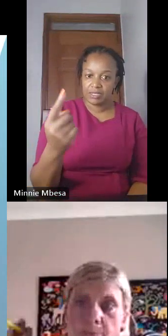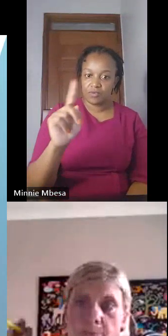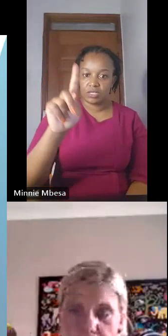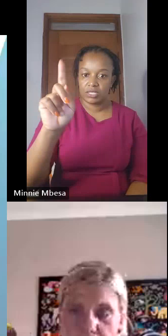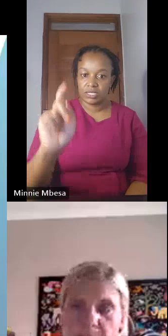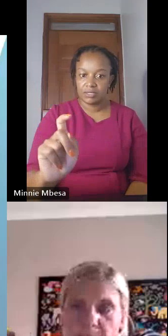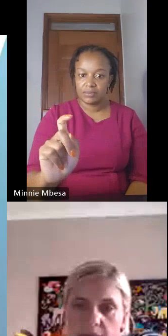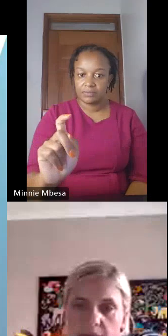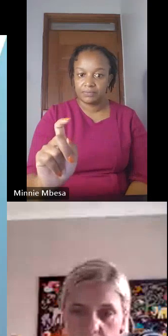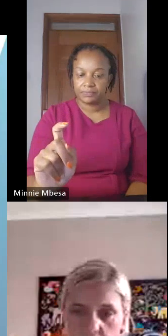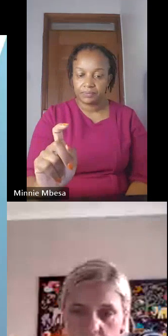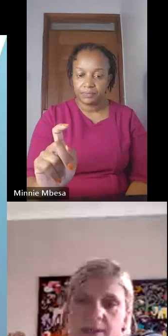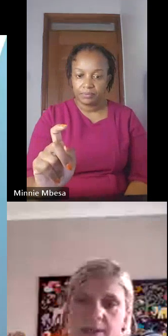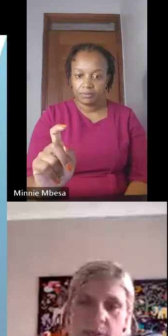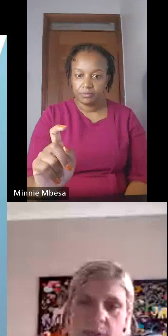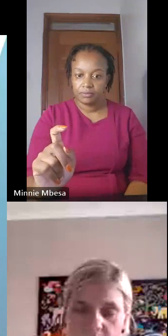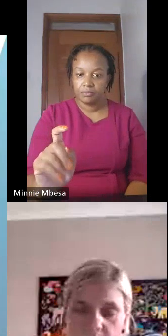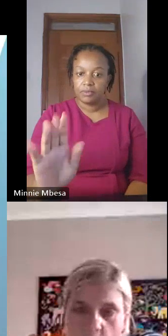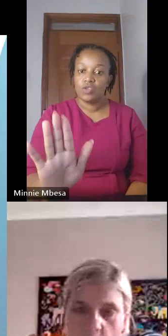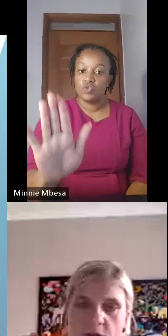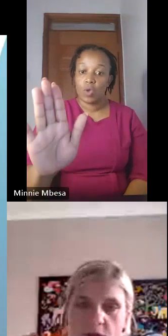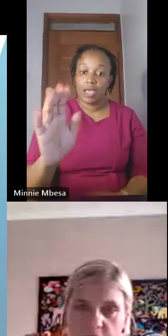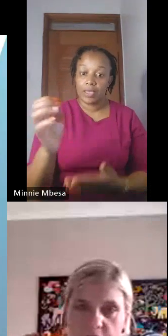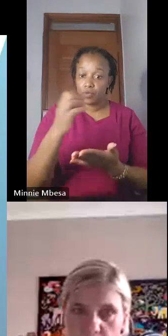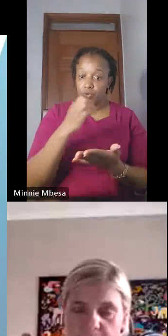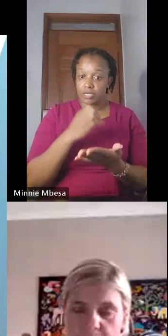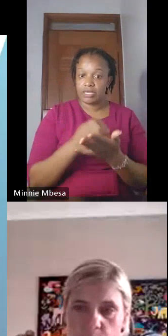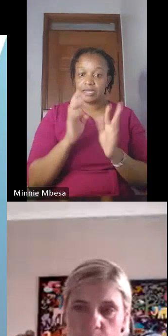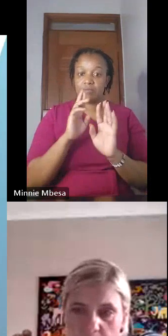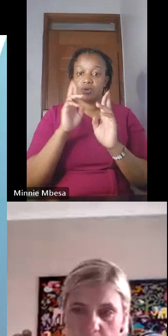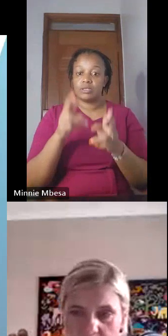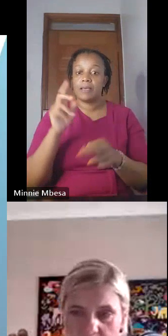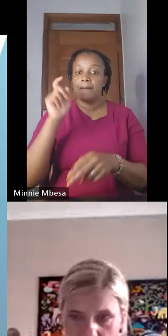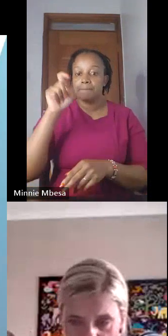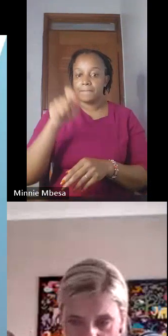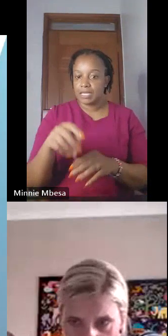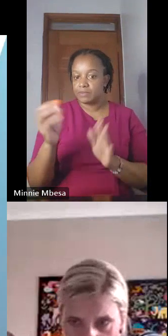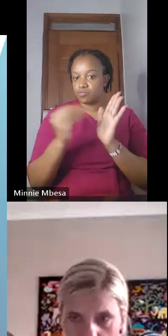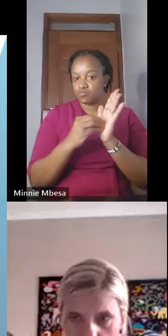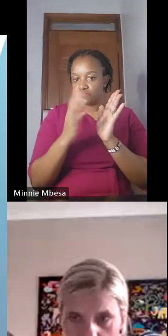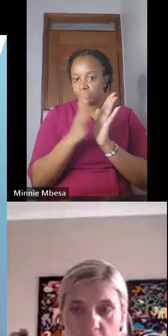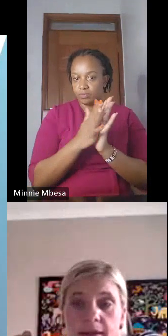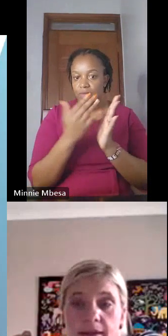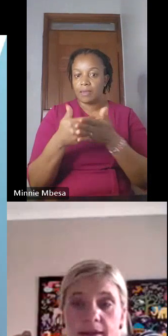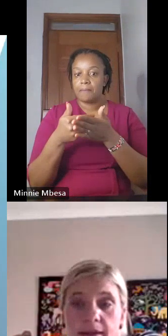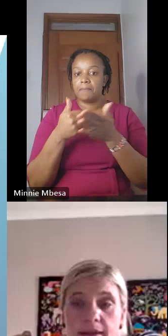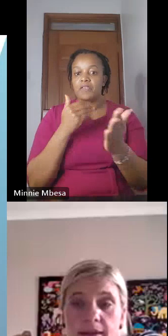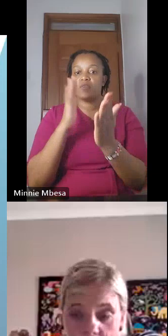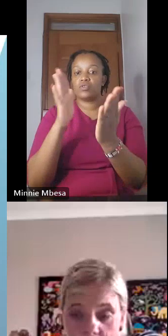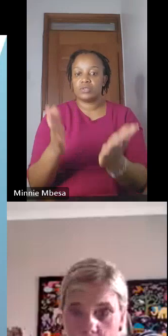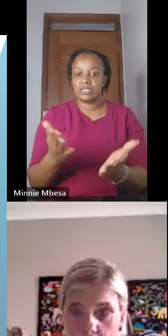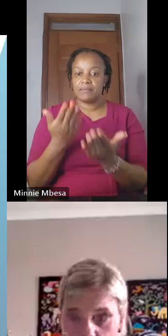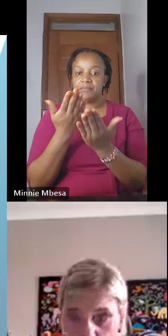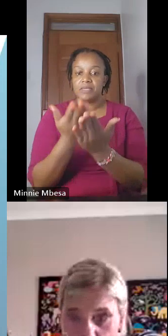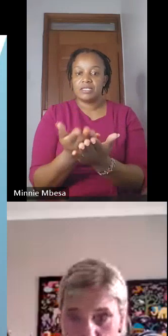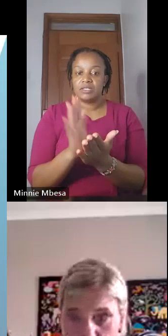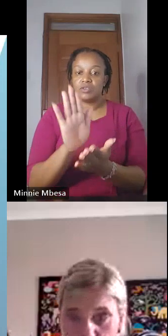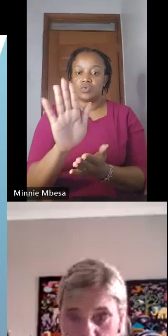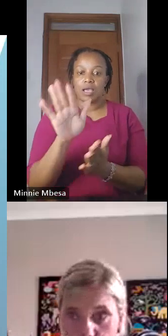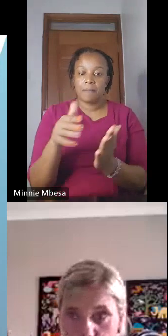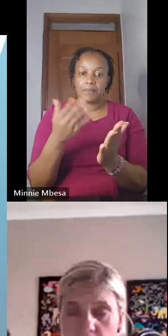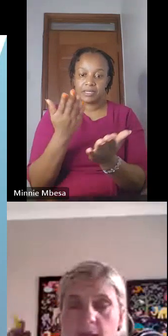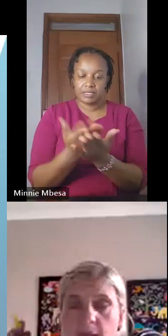report must be uploaded before you submit your application. Okay, it must be